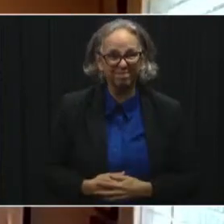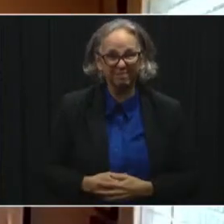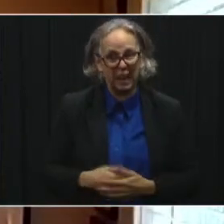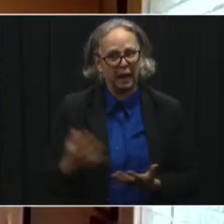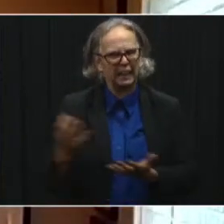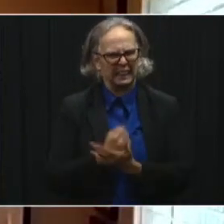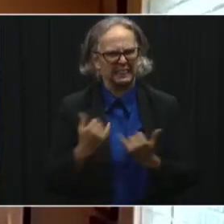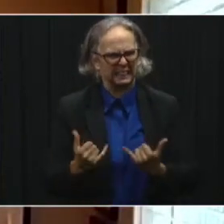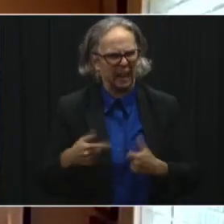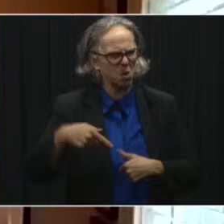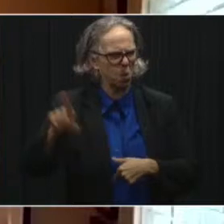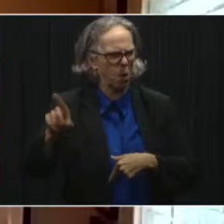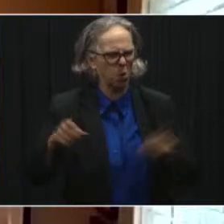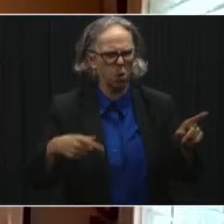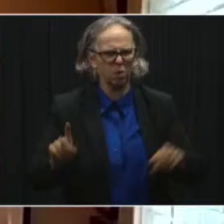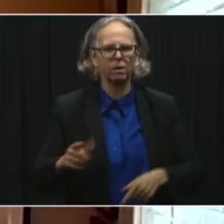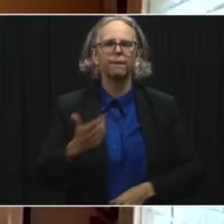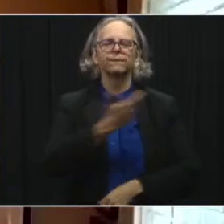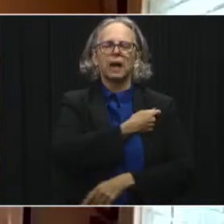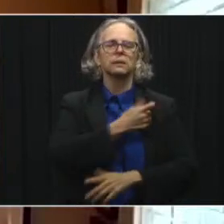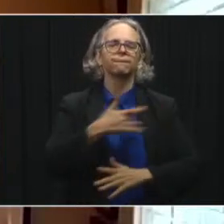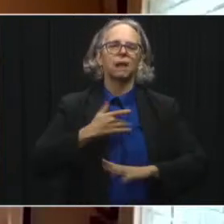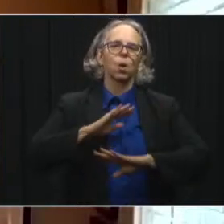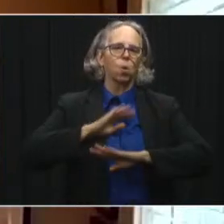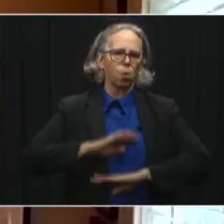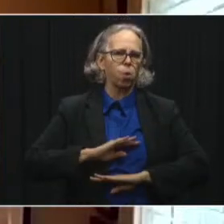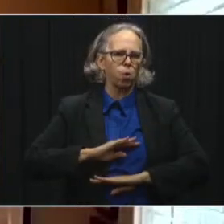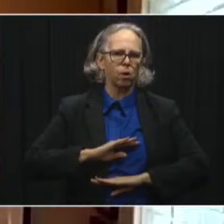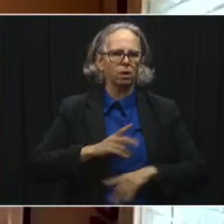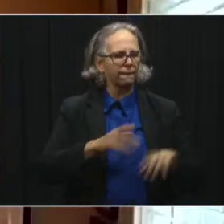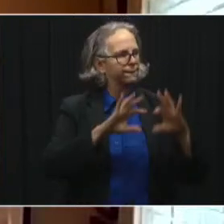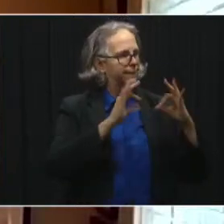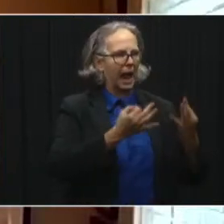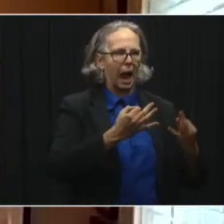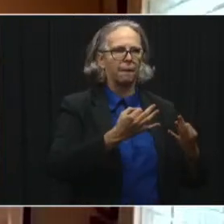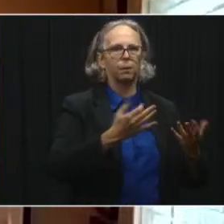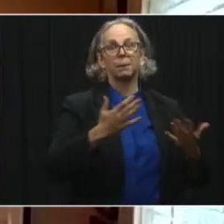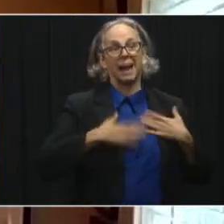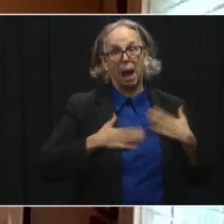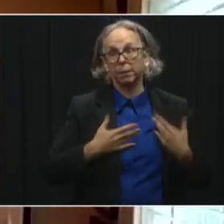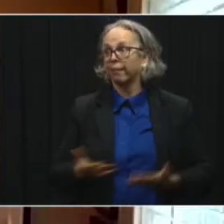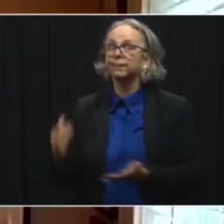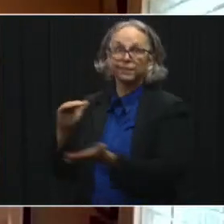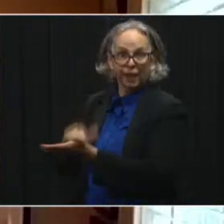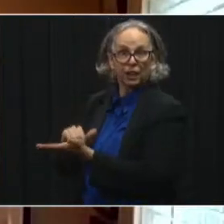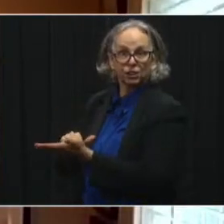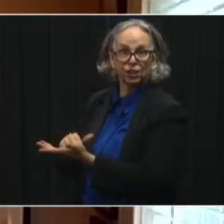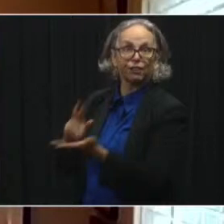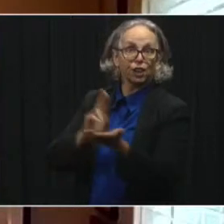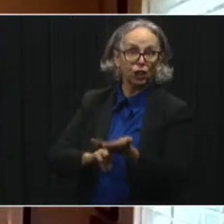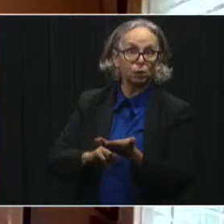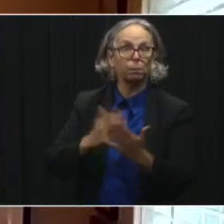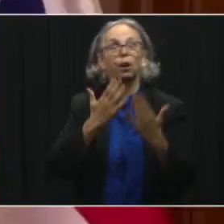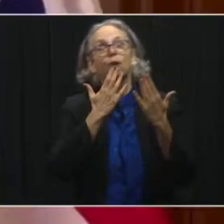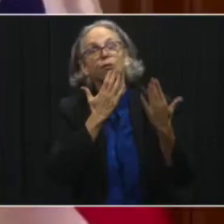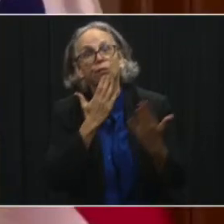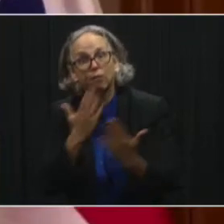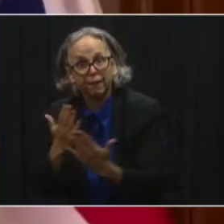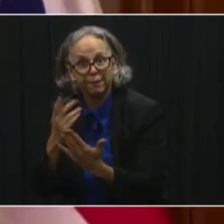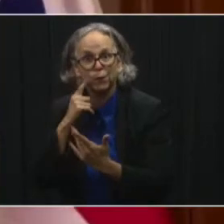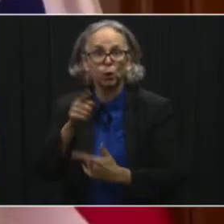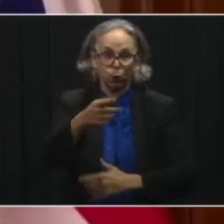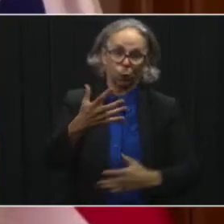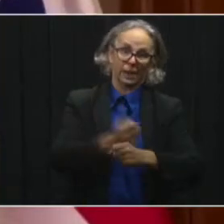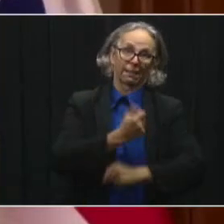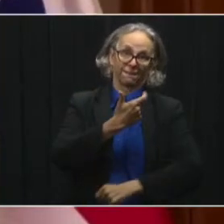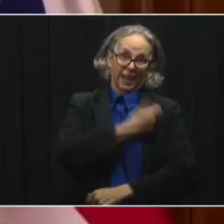your family will be glad, and your doctors and nurses will be grateful. Doctor, thank you very much. Let